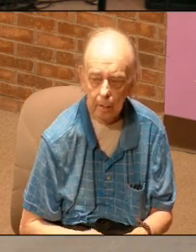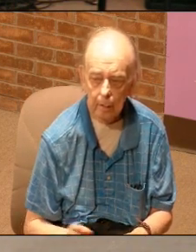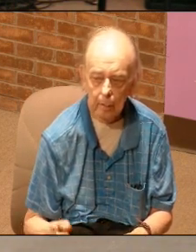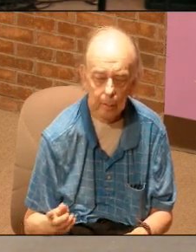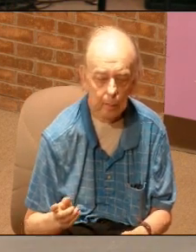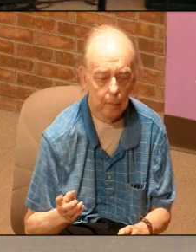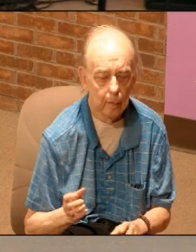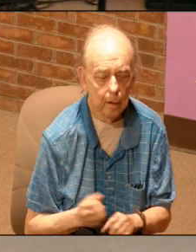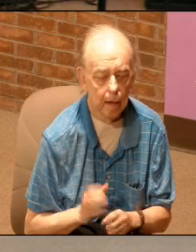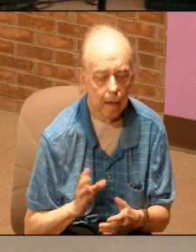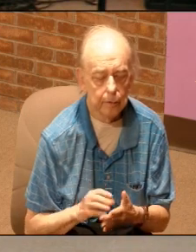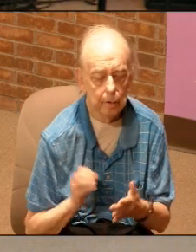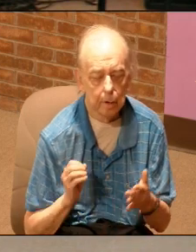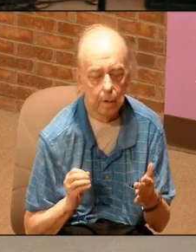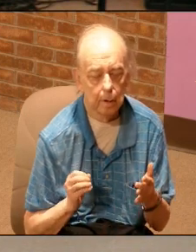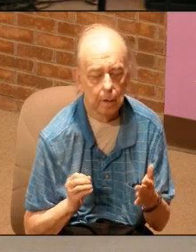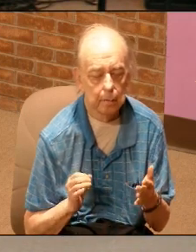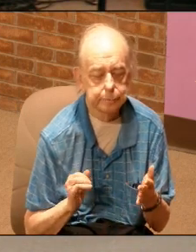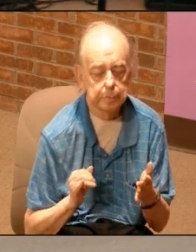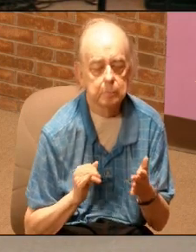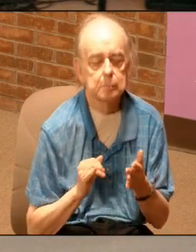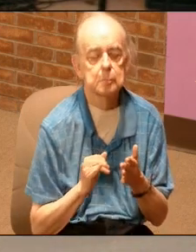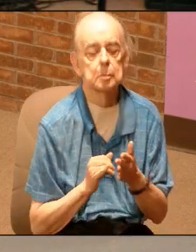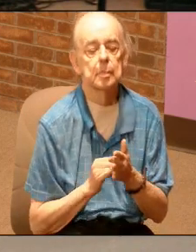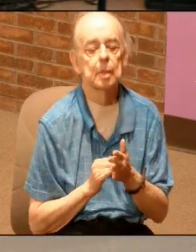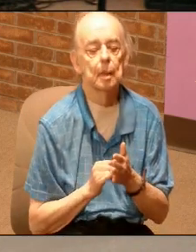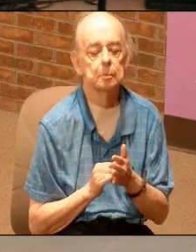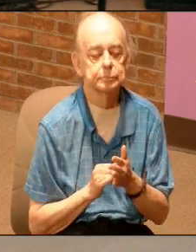And what we've got to learn is this.